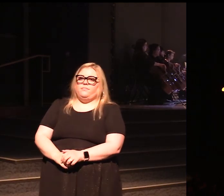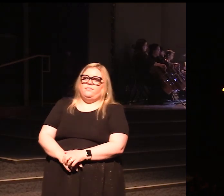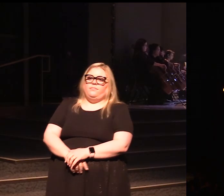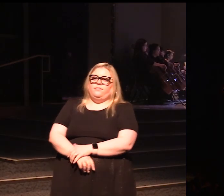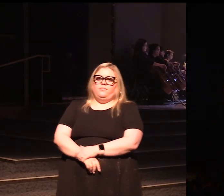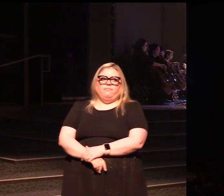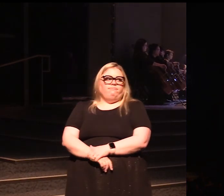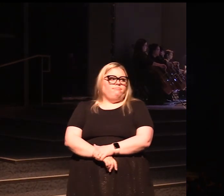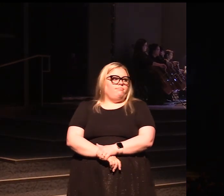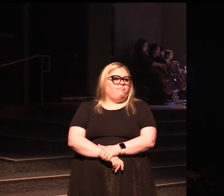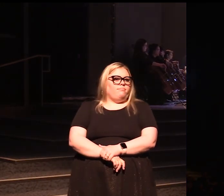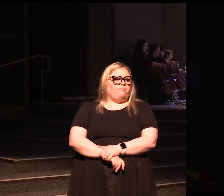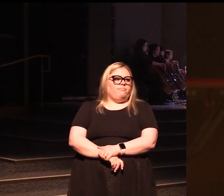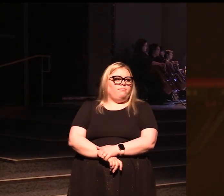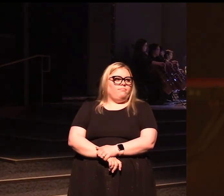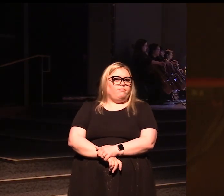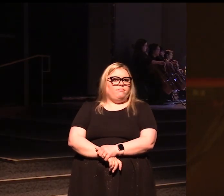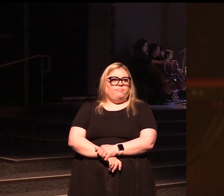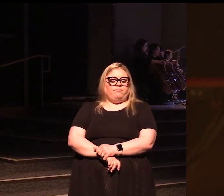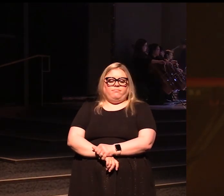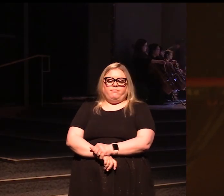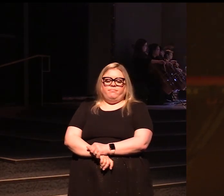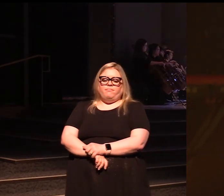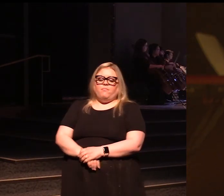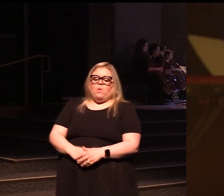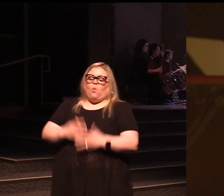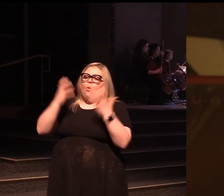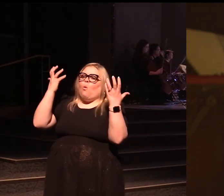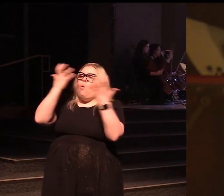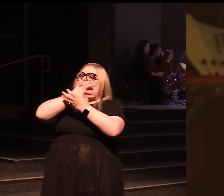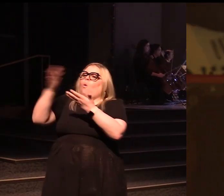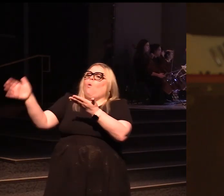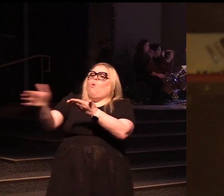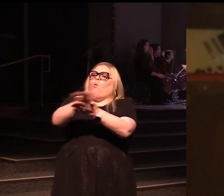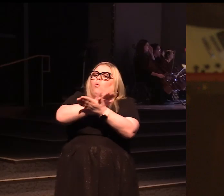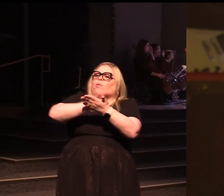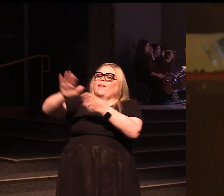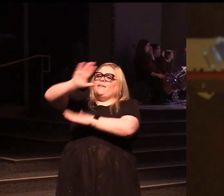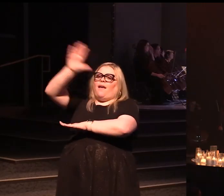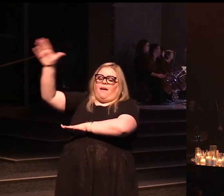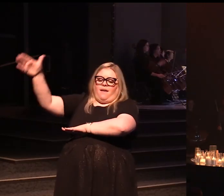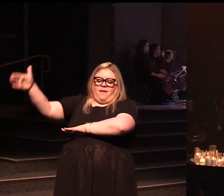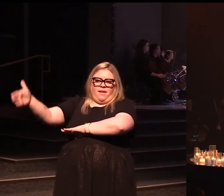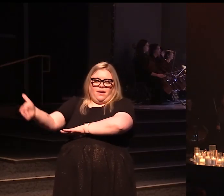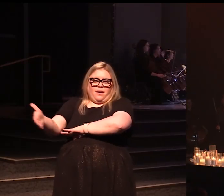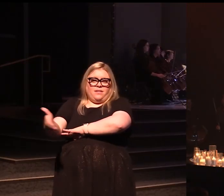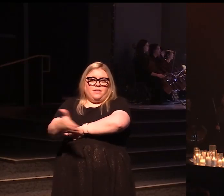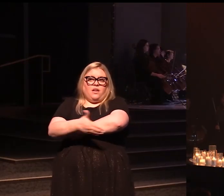Oh, holy